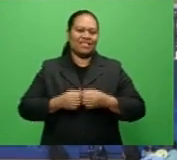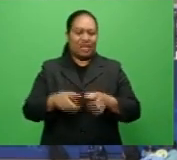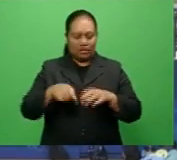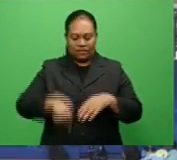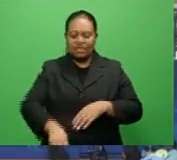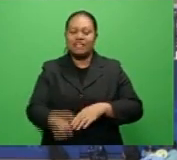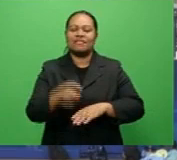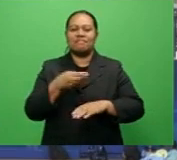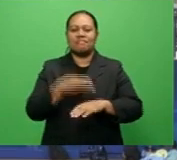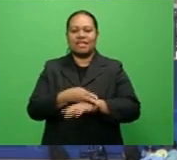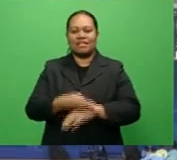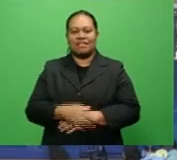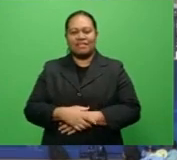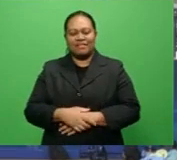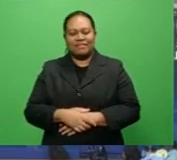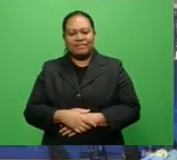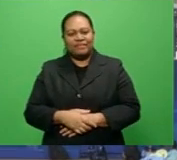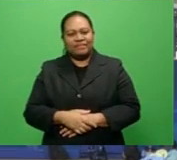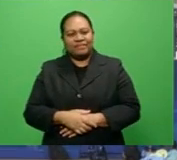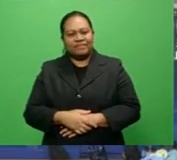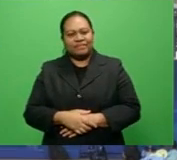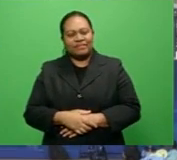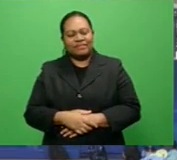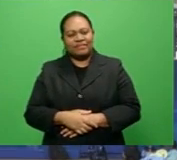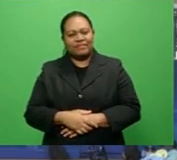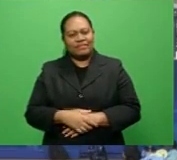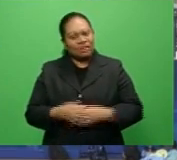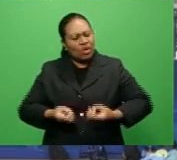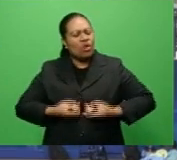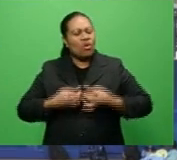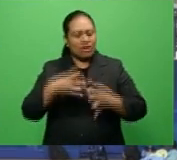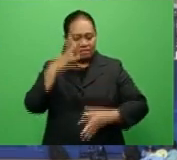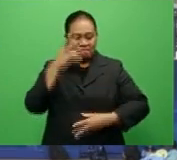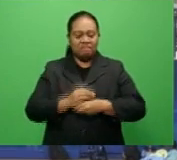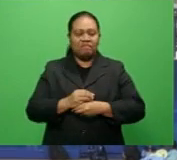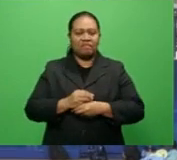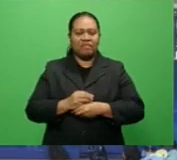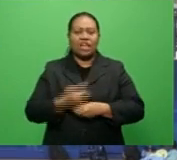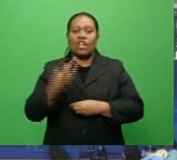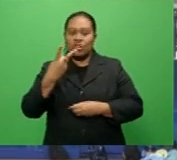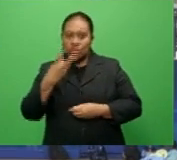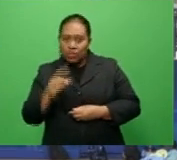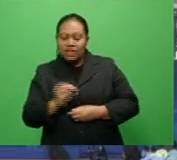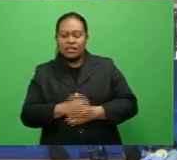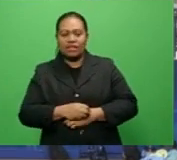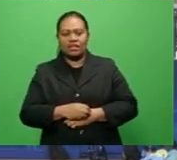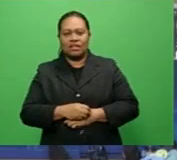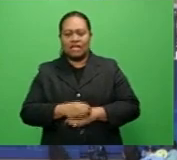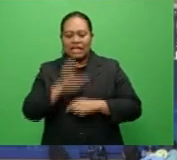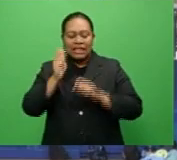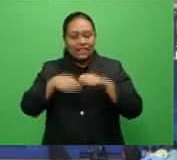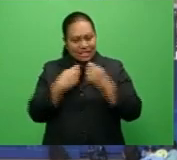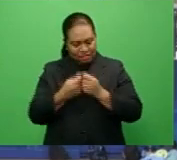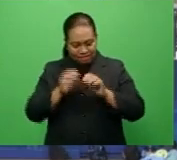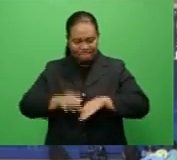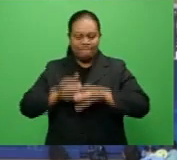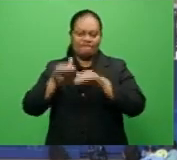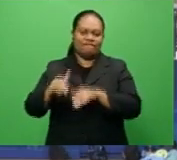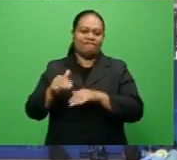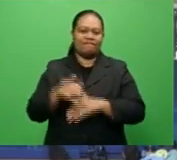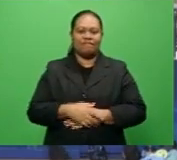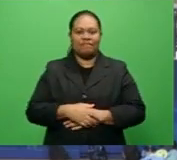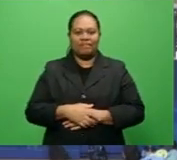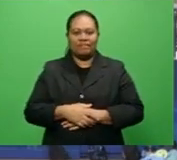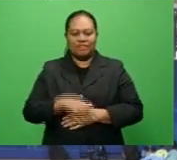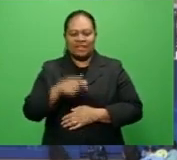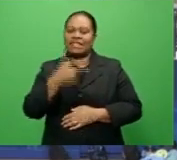month. And we've already, we have a total of 20 corporate teams that will be participating in